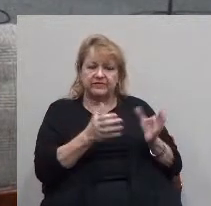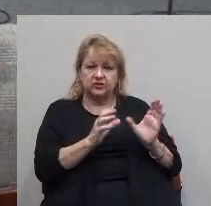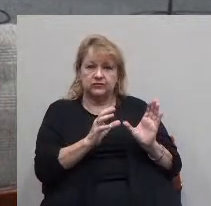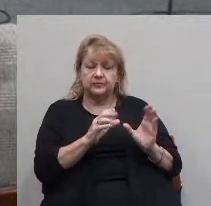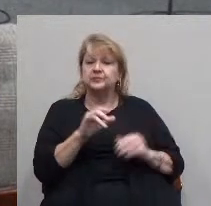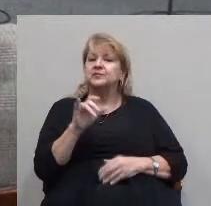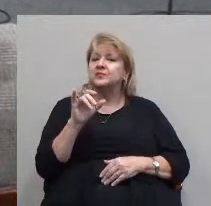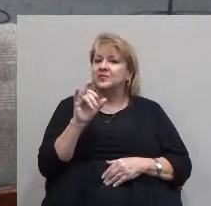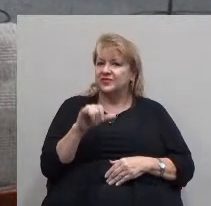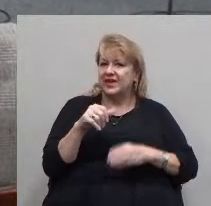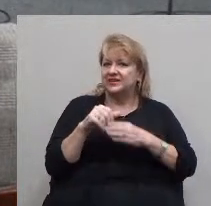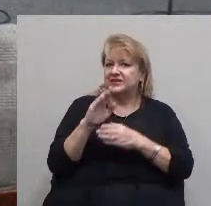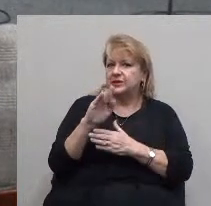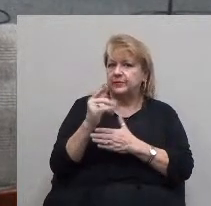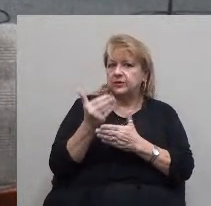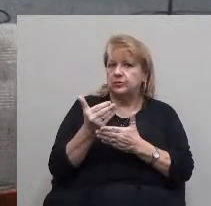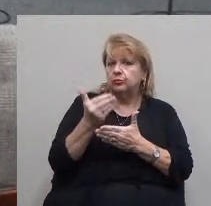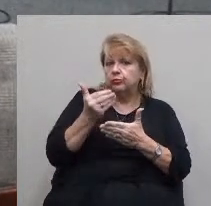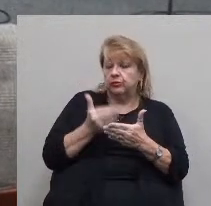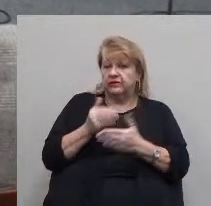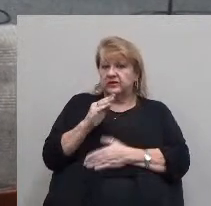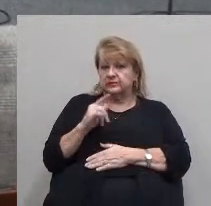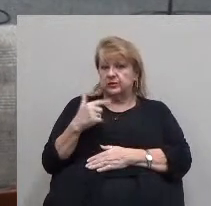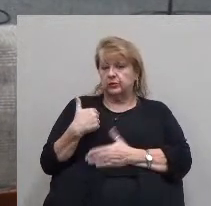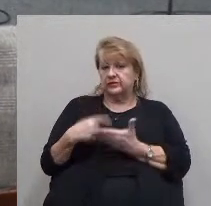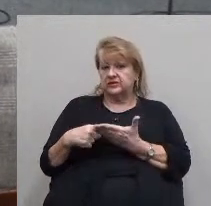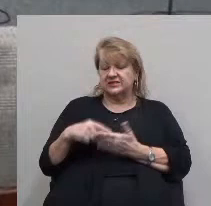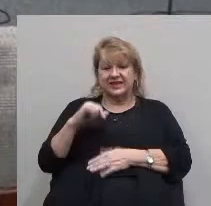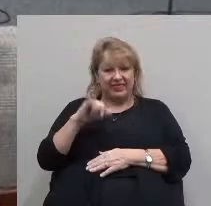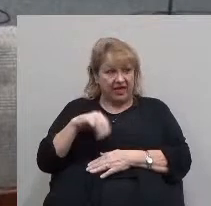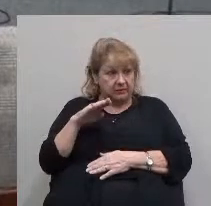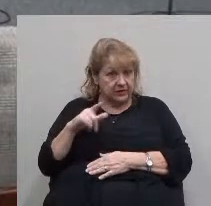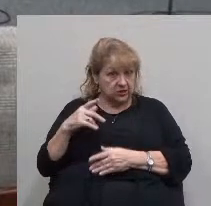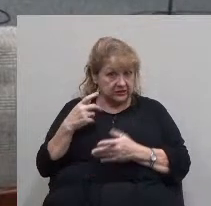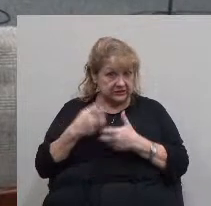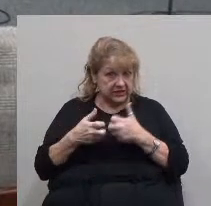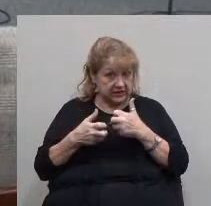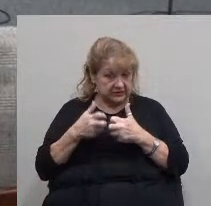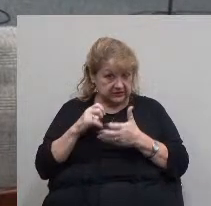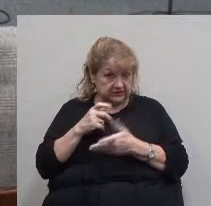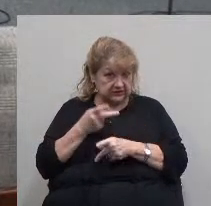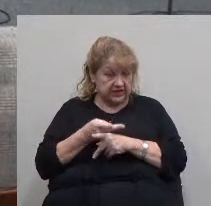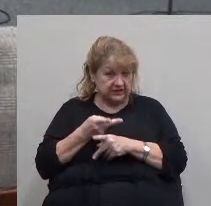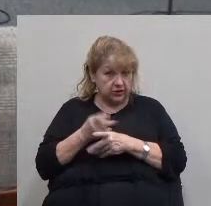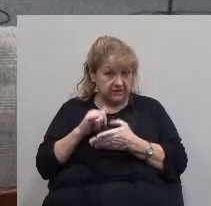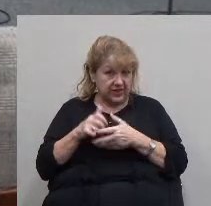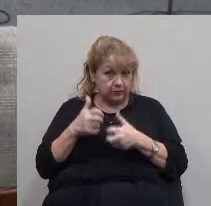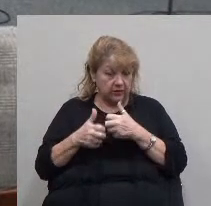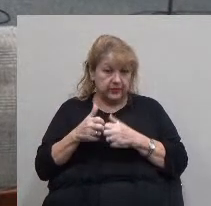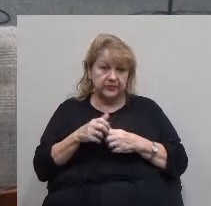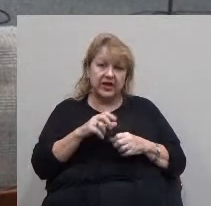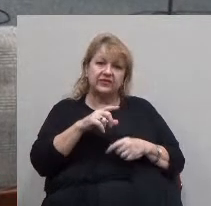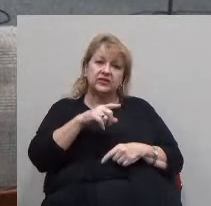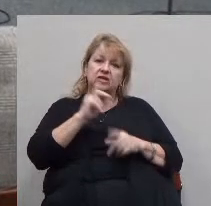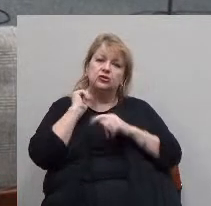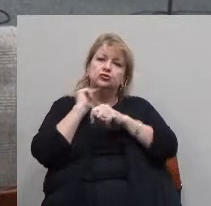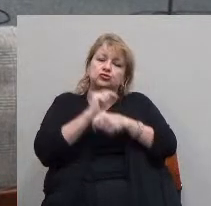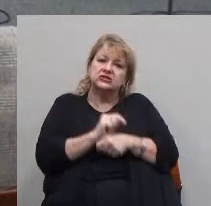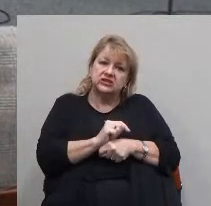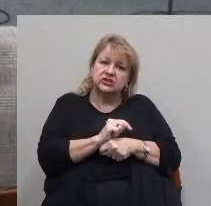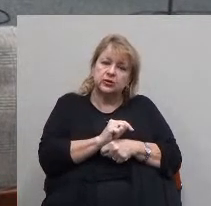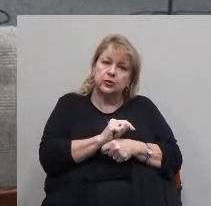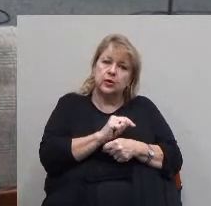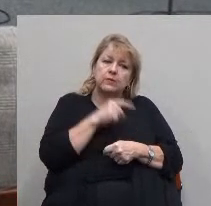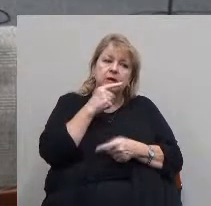the bill we talked about earlier. And that bill, does it take care of that problem when a traditional public school district or a